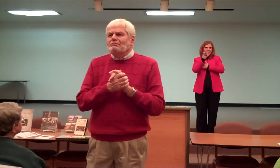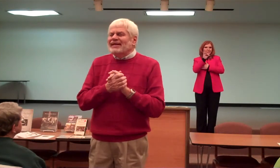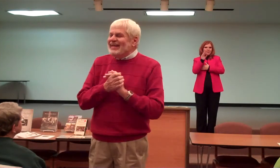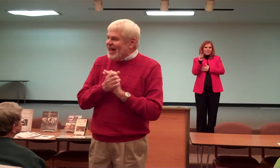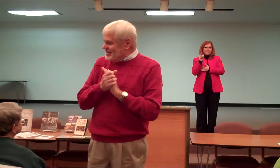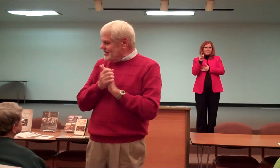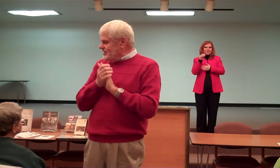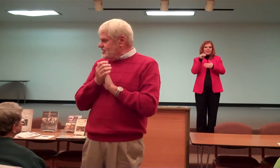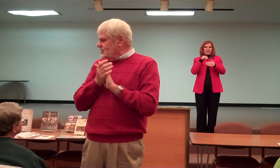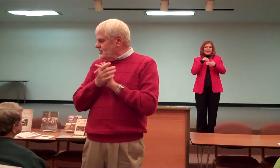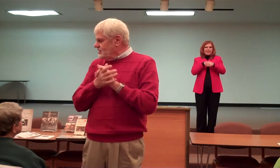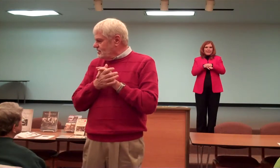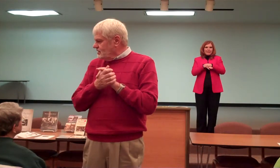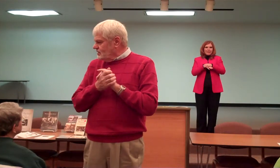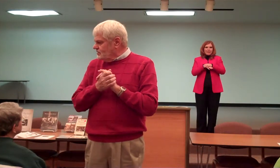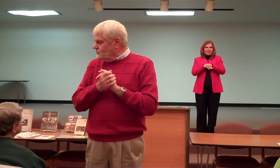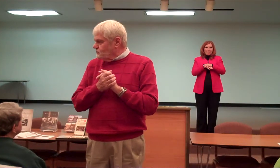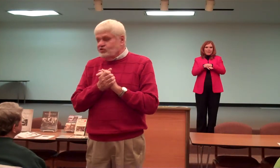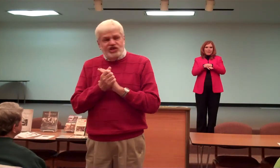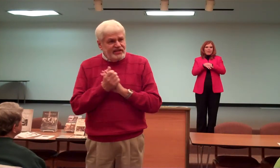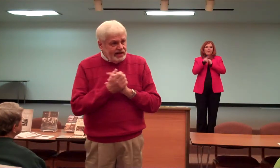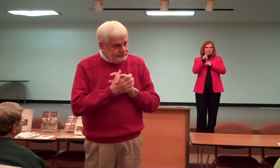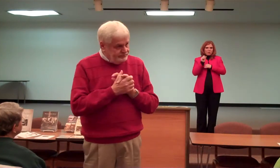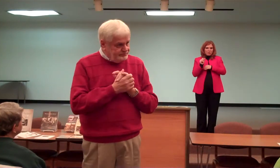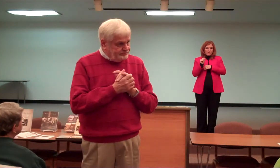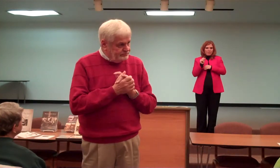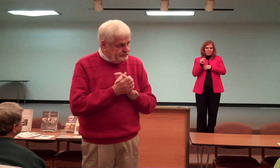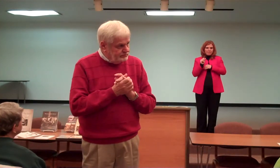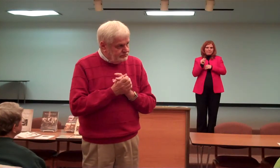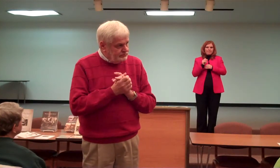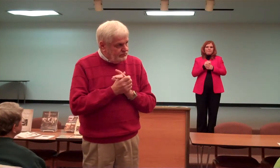in Manassas, Virginia.